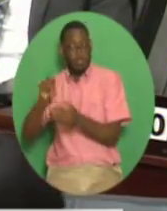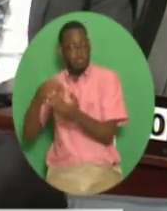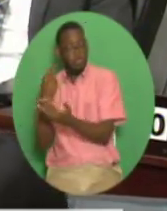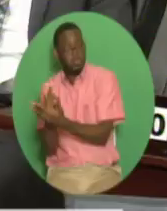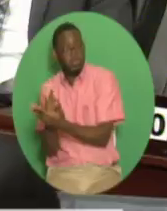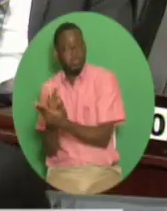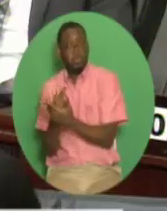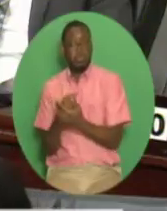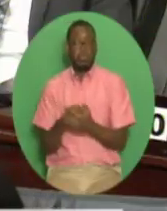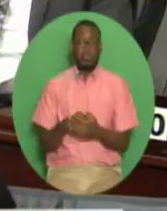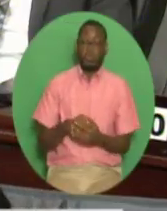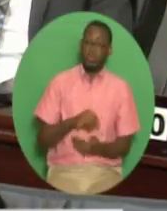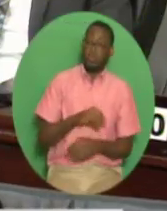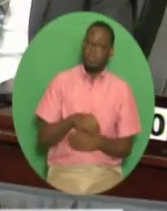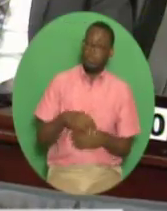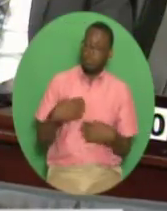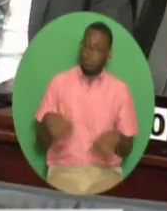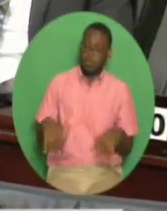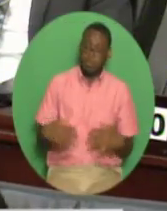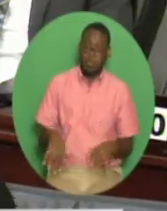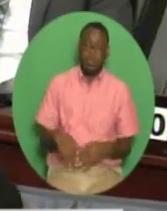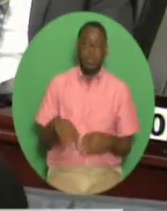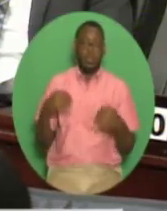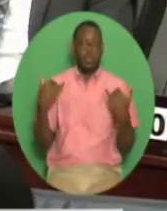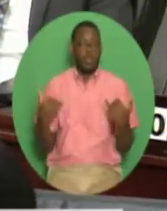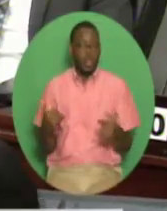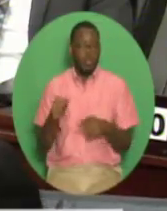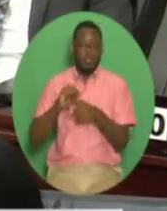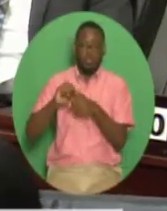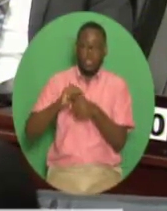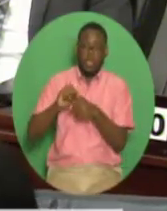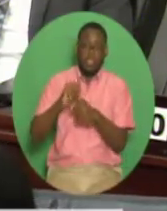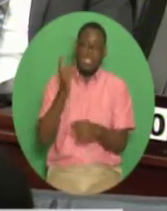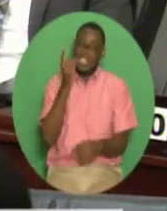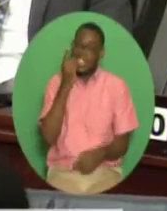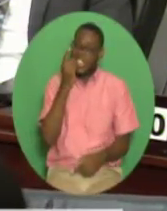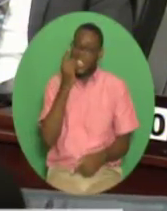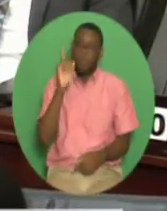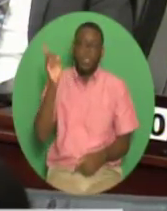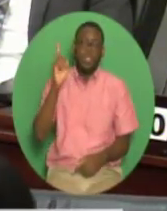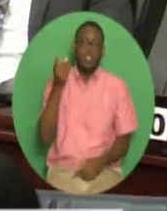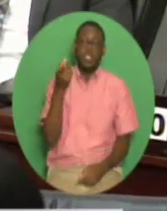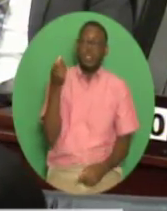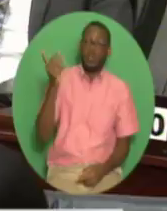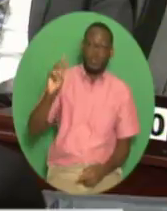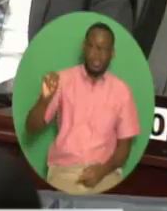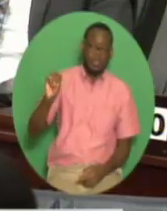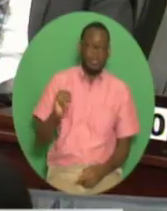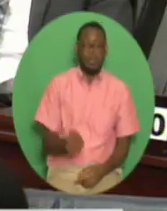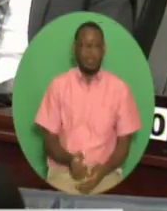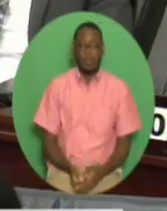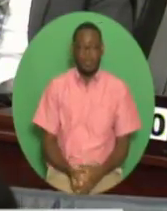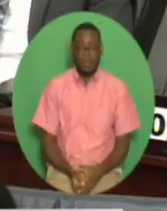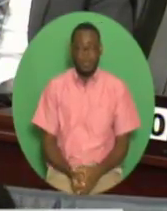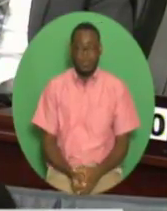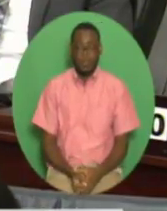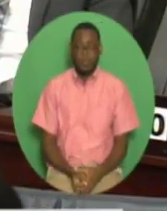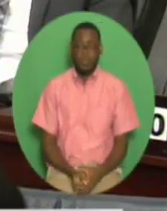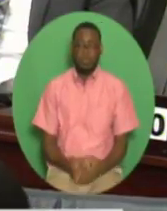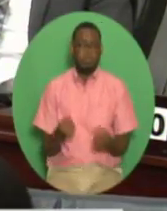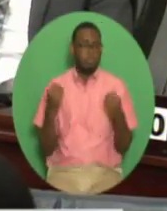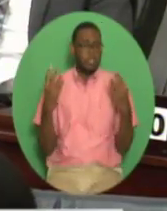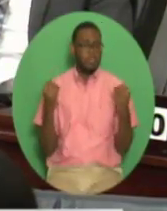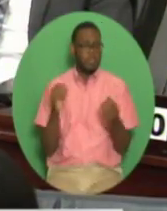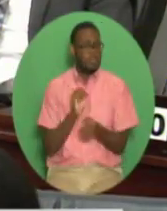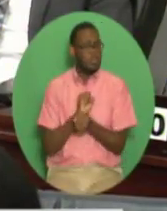and opened a dental training center in Diego Martin, and they are doing a lot of work in